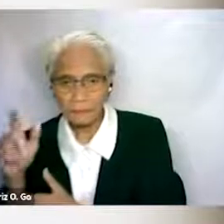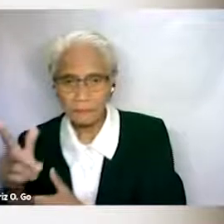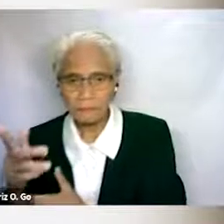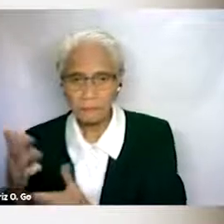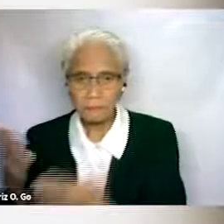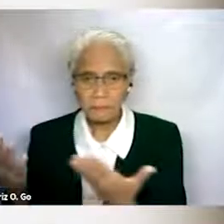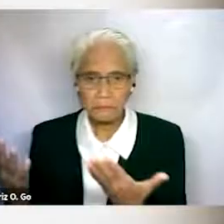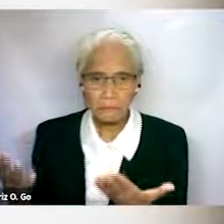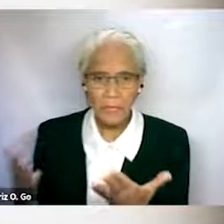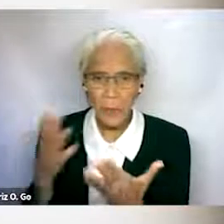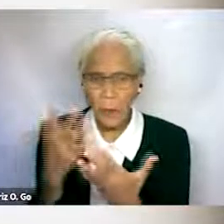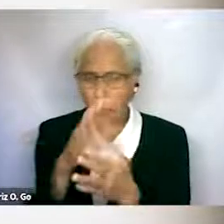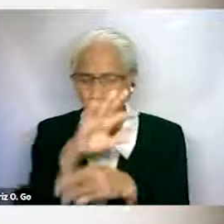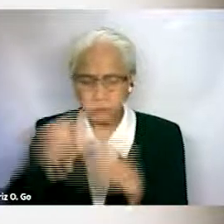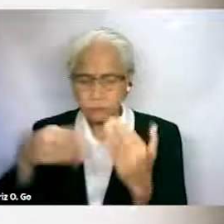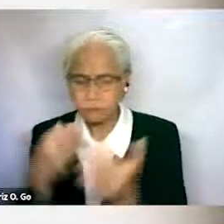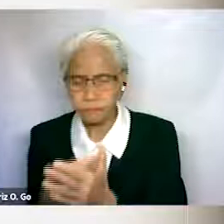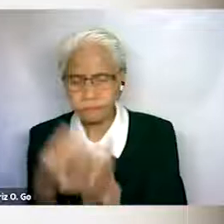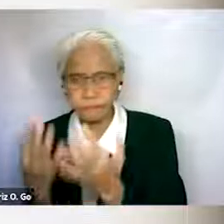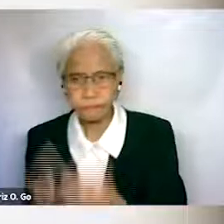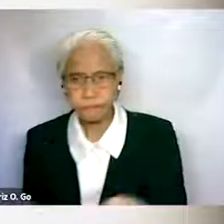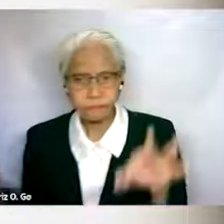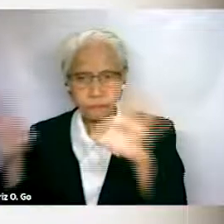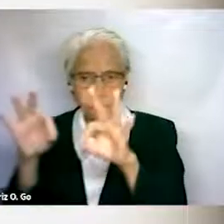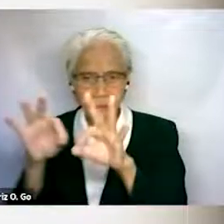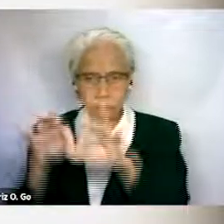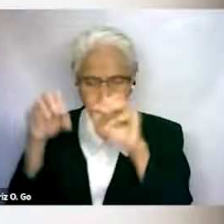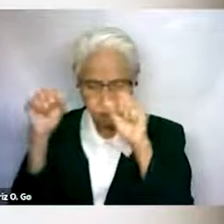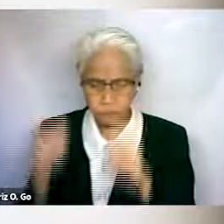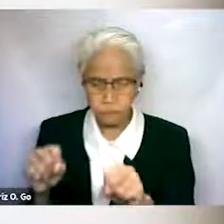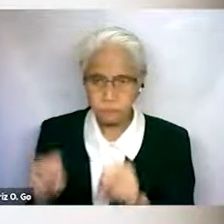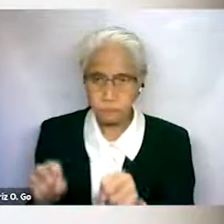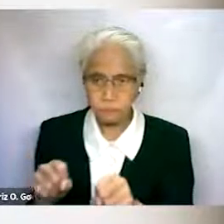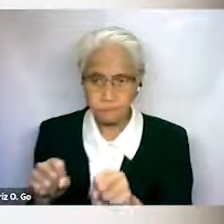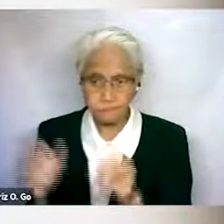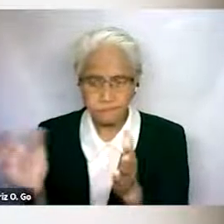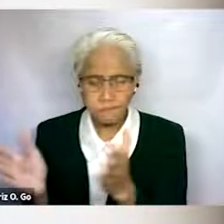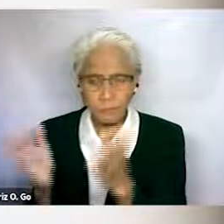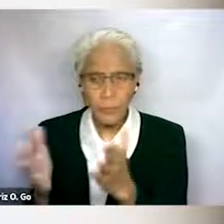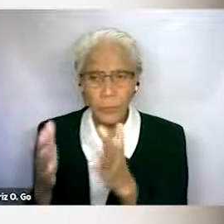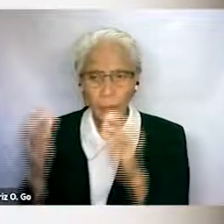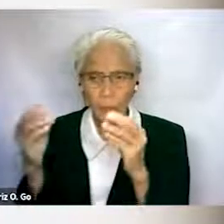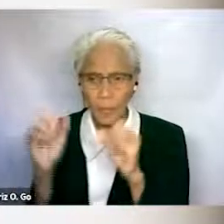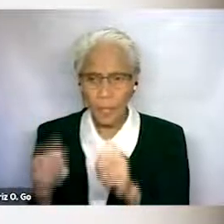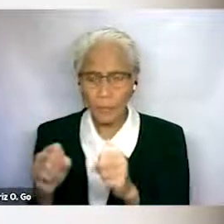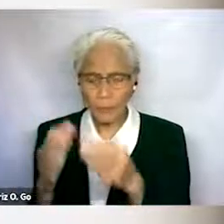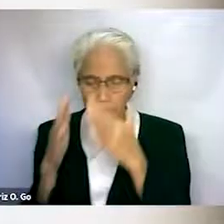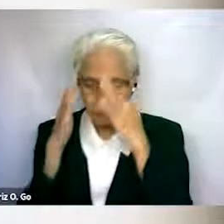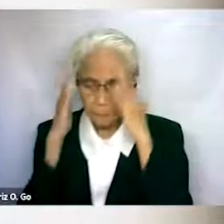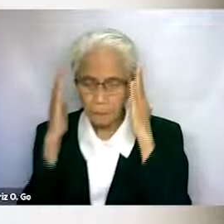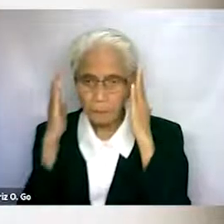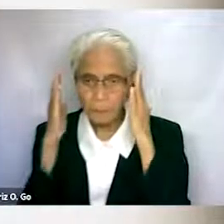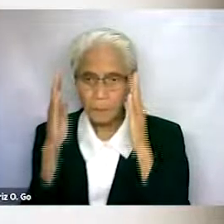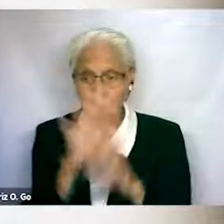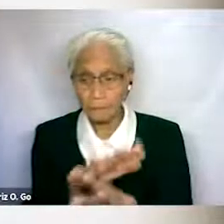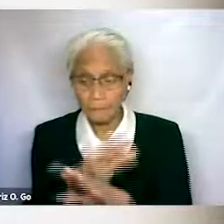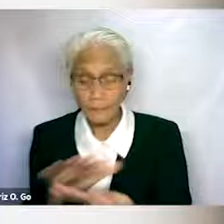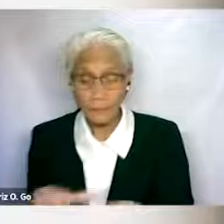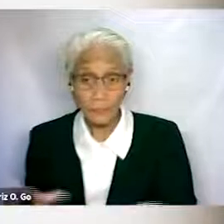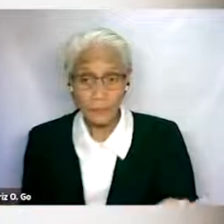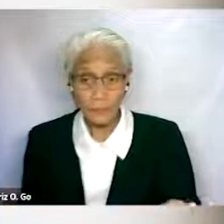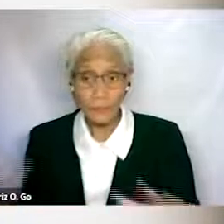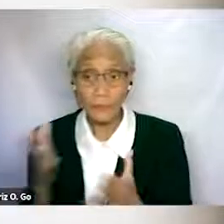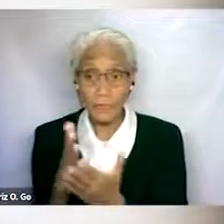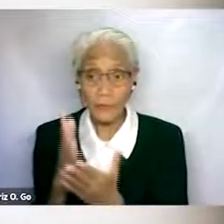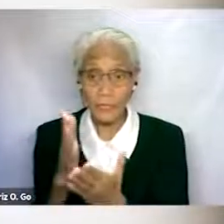children. We work with organizations who are working with children. We conduct RH inquiries. There are several layers of data gathering,